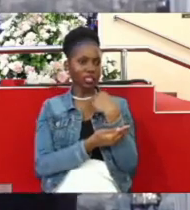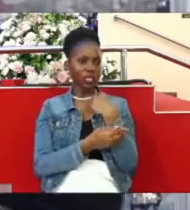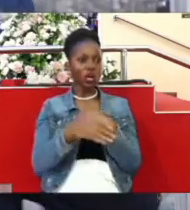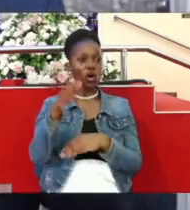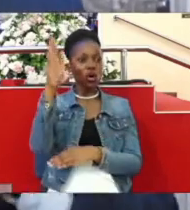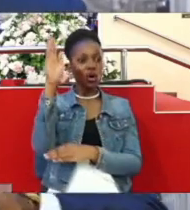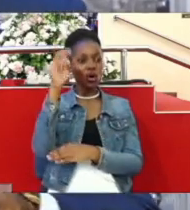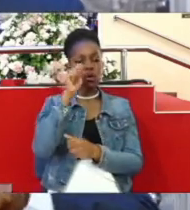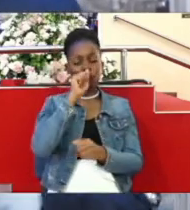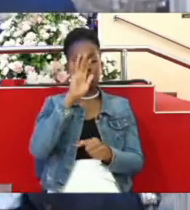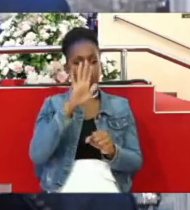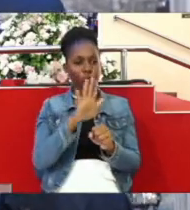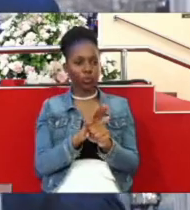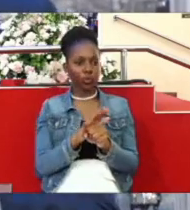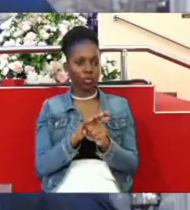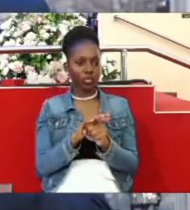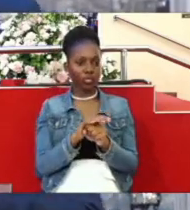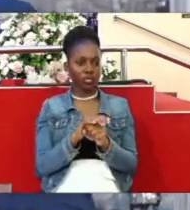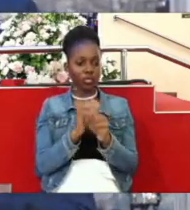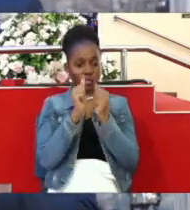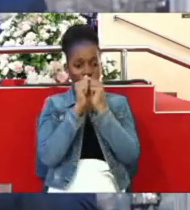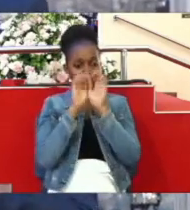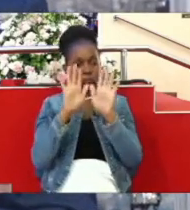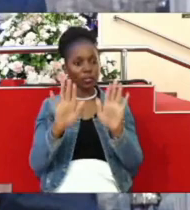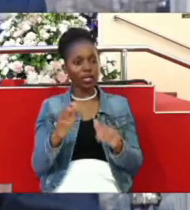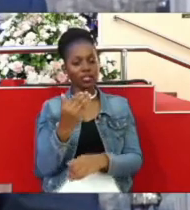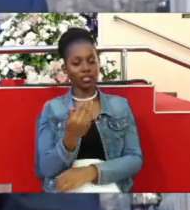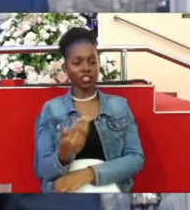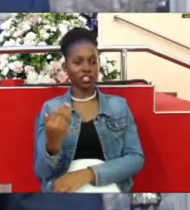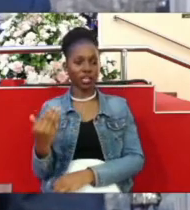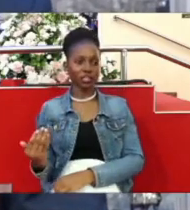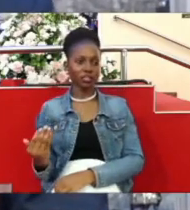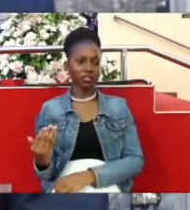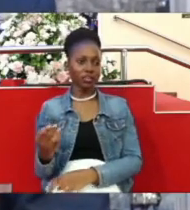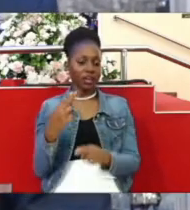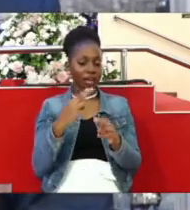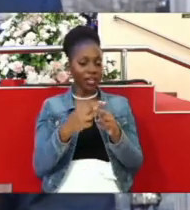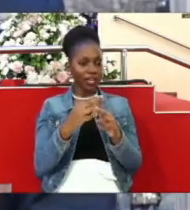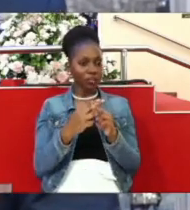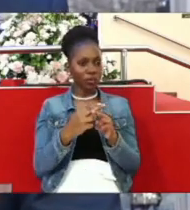And it is the angel actually who gave the name of that child.